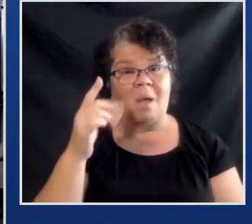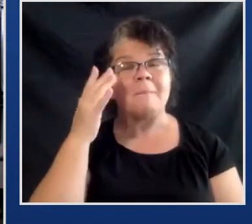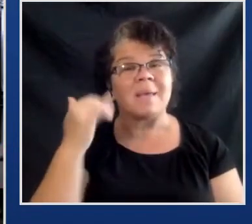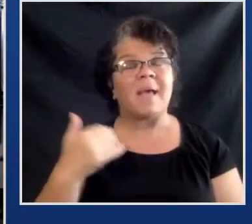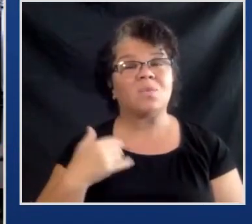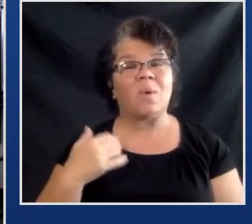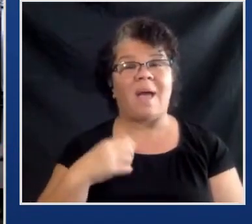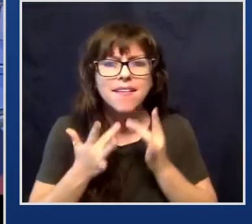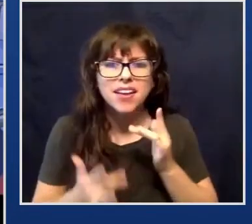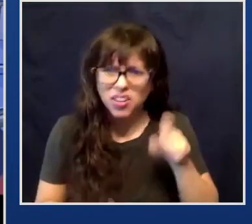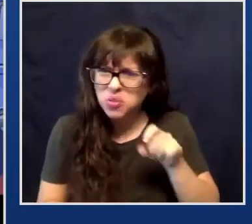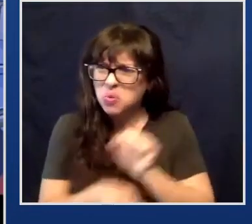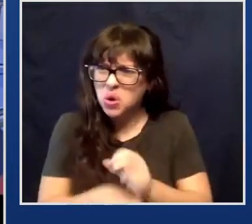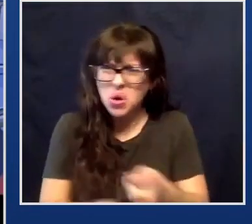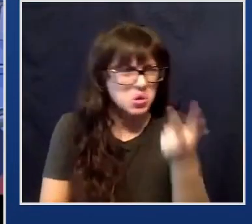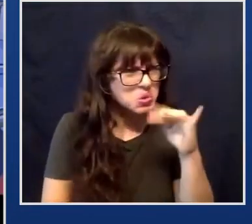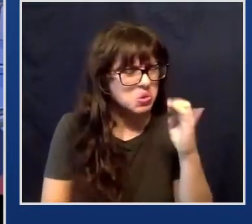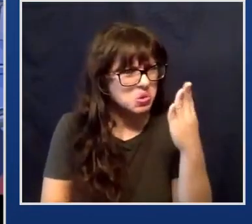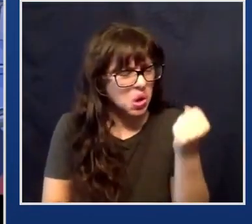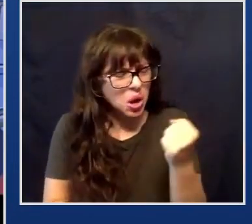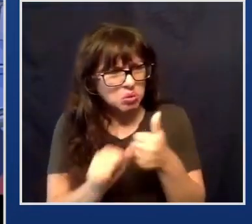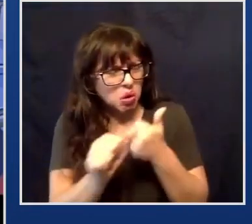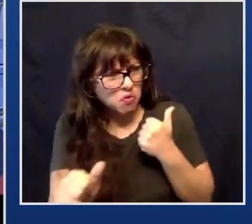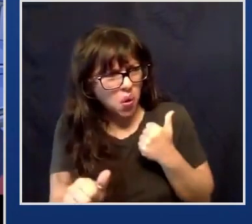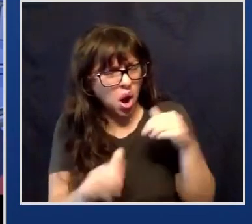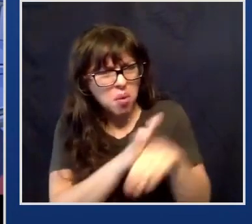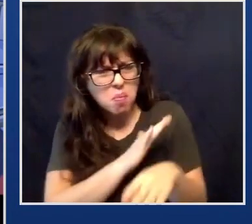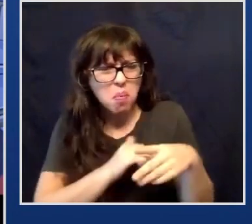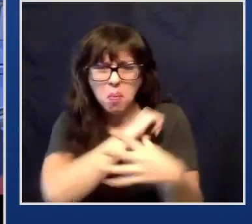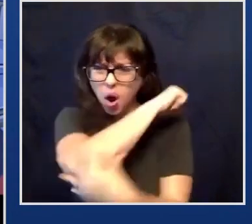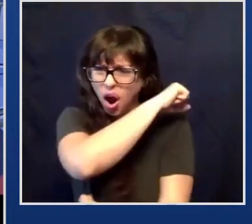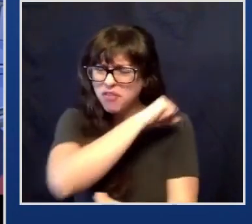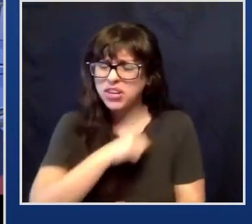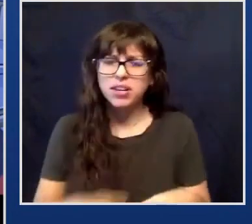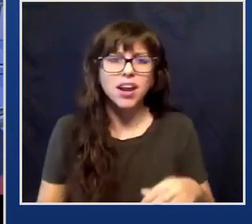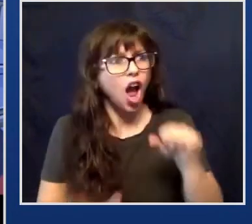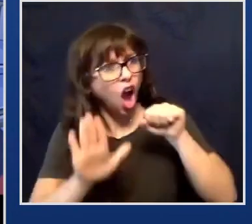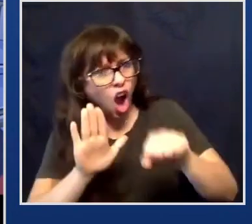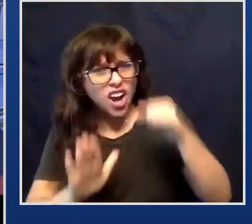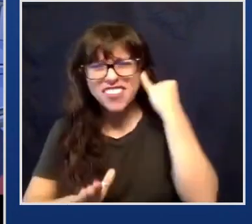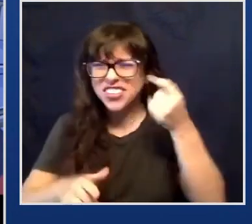the Z generation. Honk, if you agree with me, that a $15 minimum wage